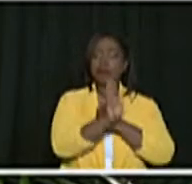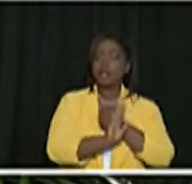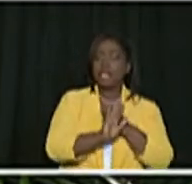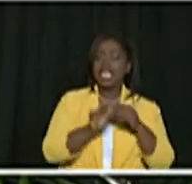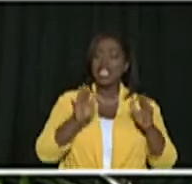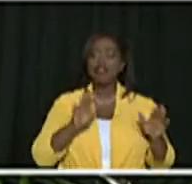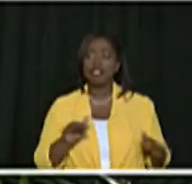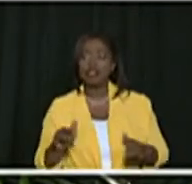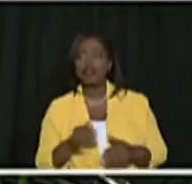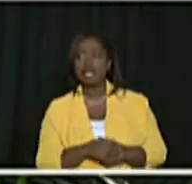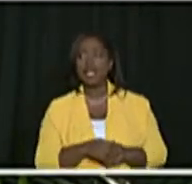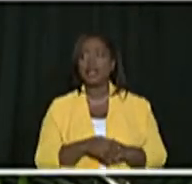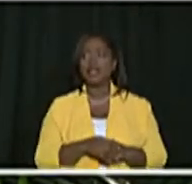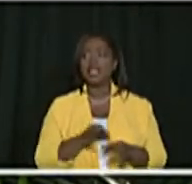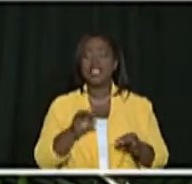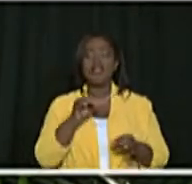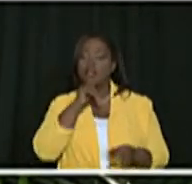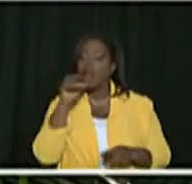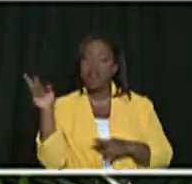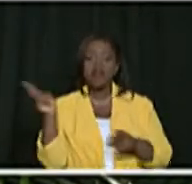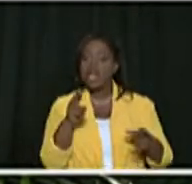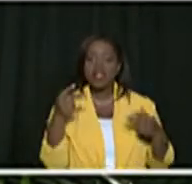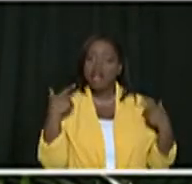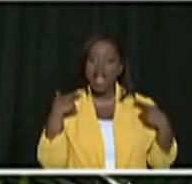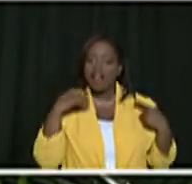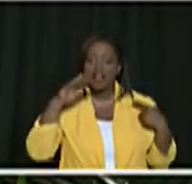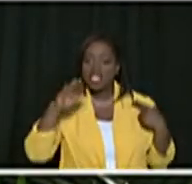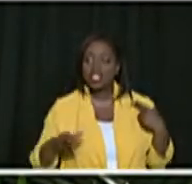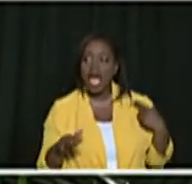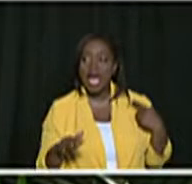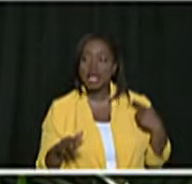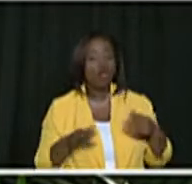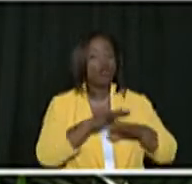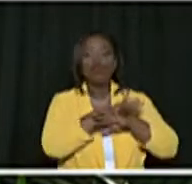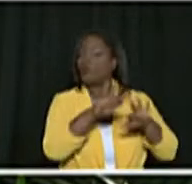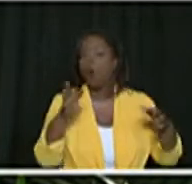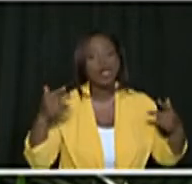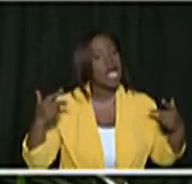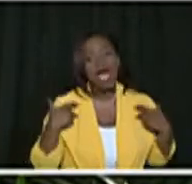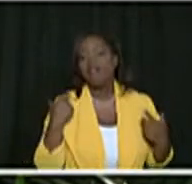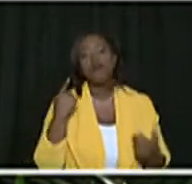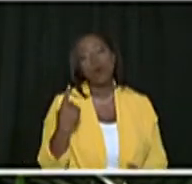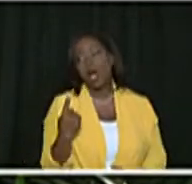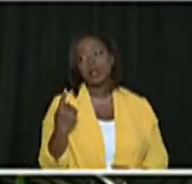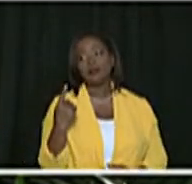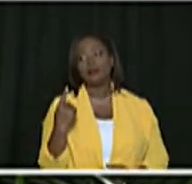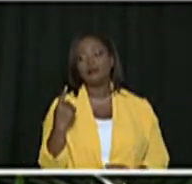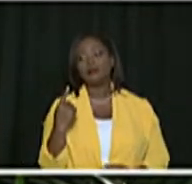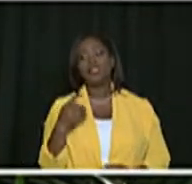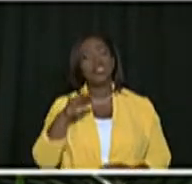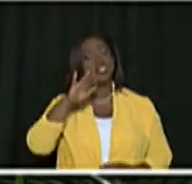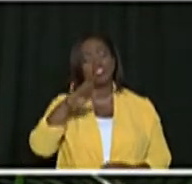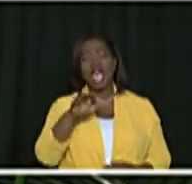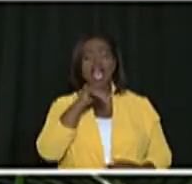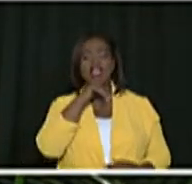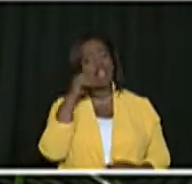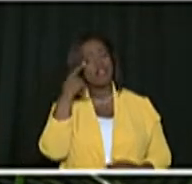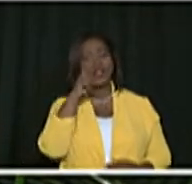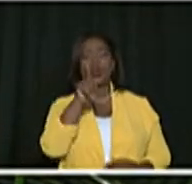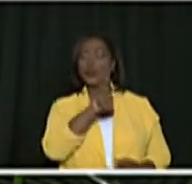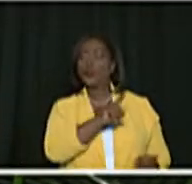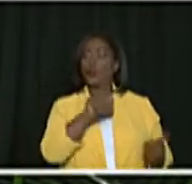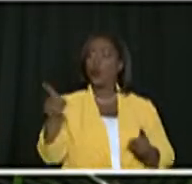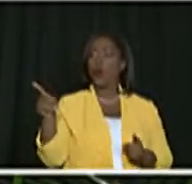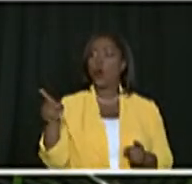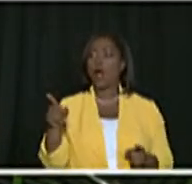guess what? If you're not ready to have a child, don't have one. A child is not something for you to go and brag about and tell your friend and say, yeah, me have a picnic, me a big